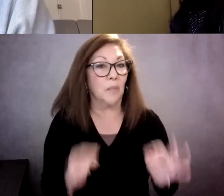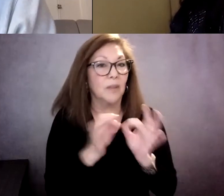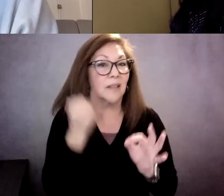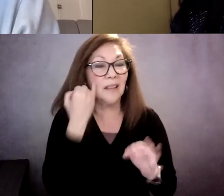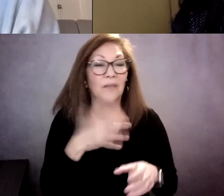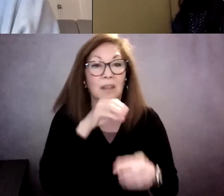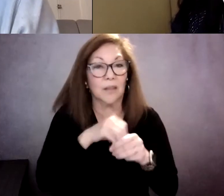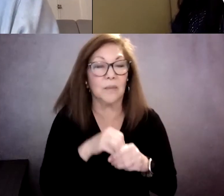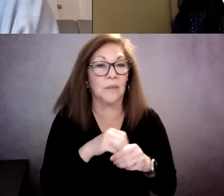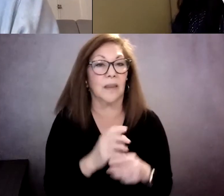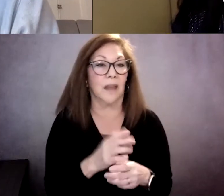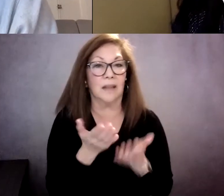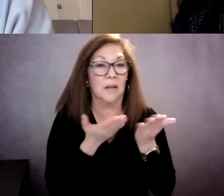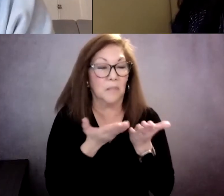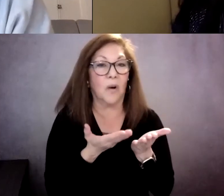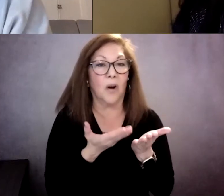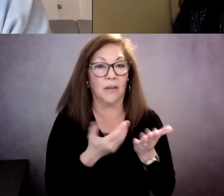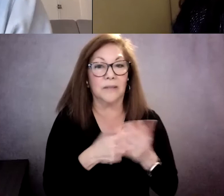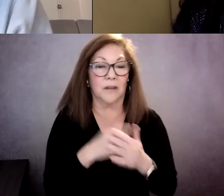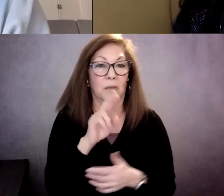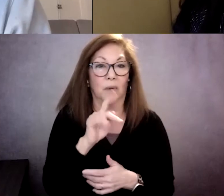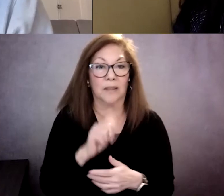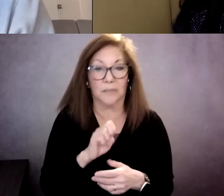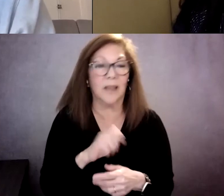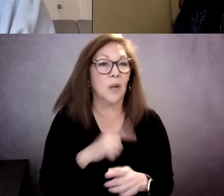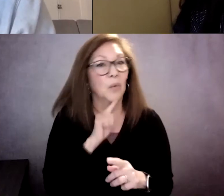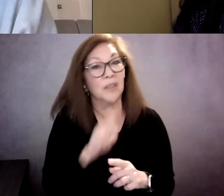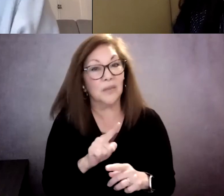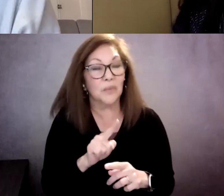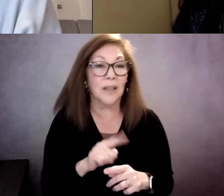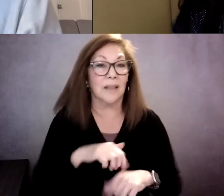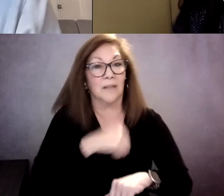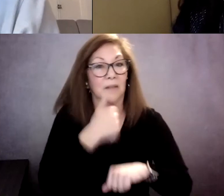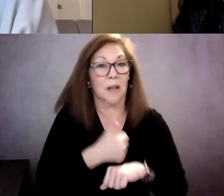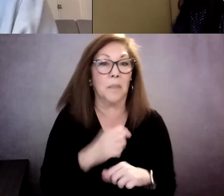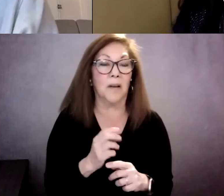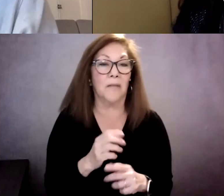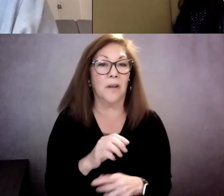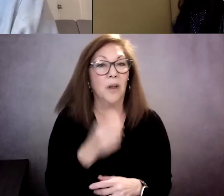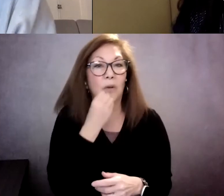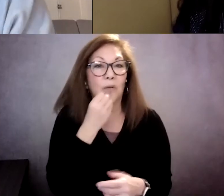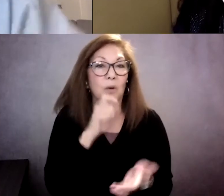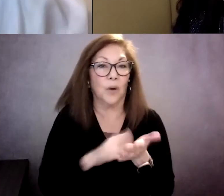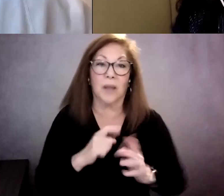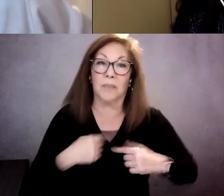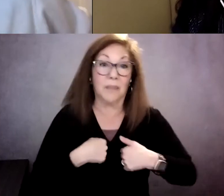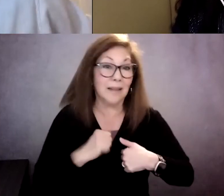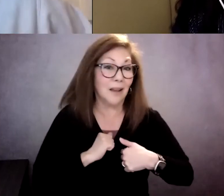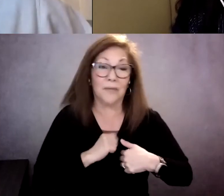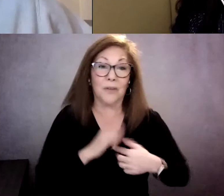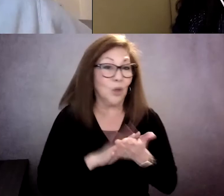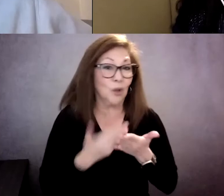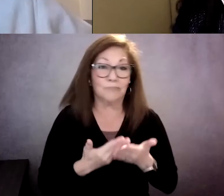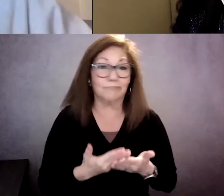that essential service component, which is the bedrock of a lot of food writing. But I'm very much not a cook, and that's